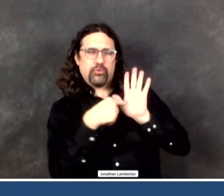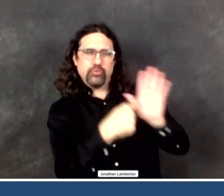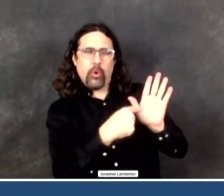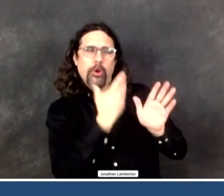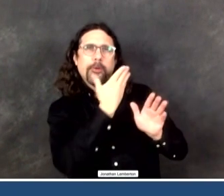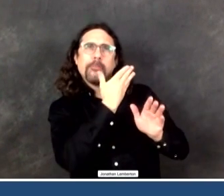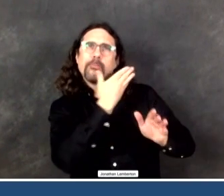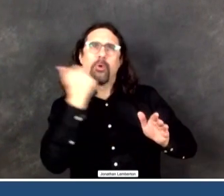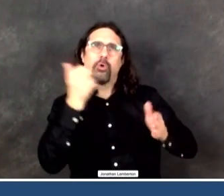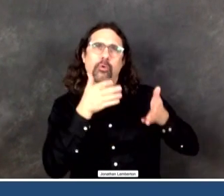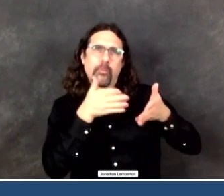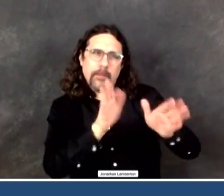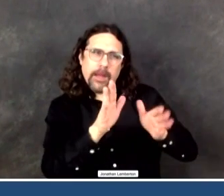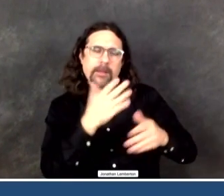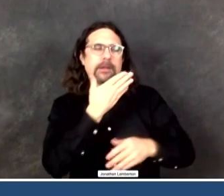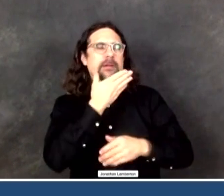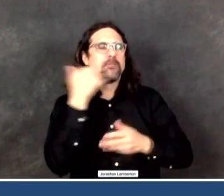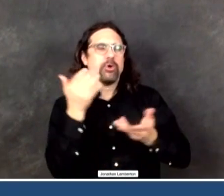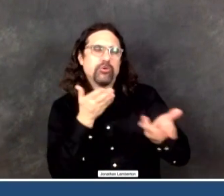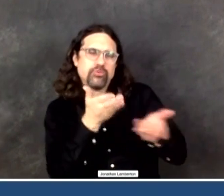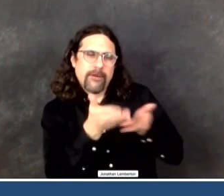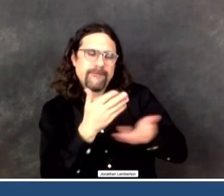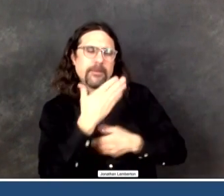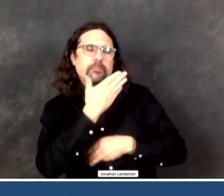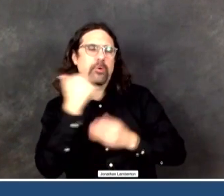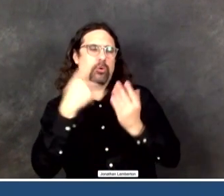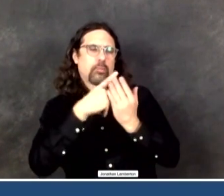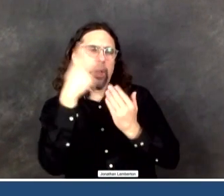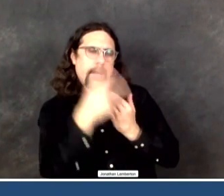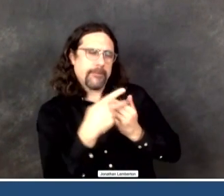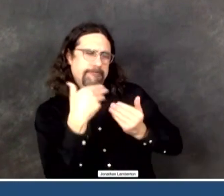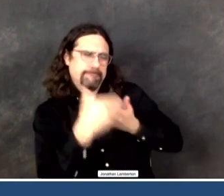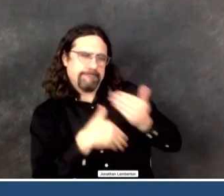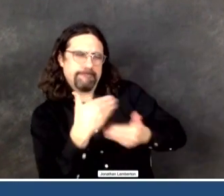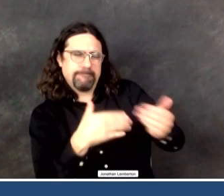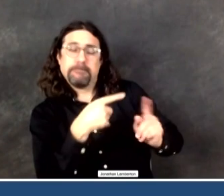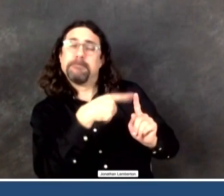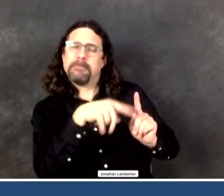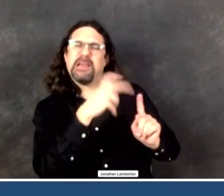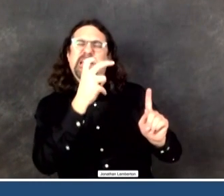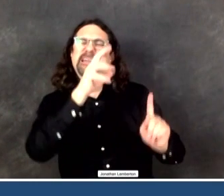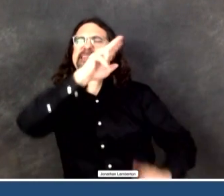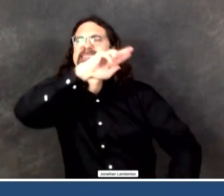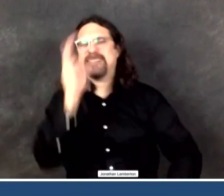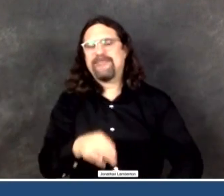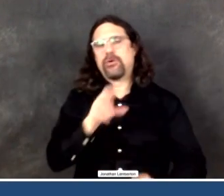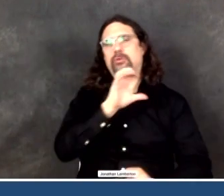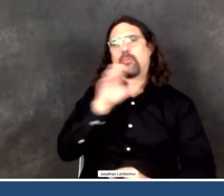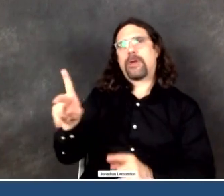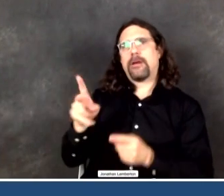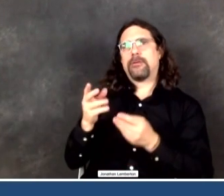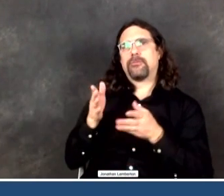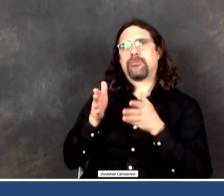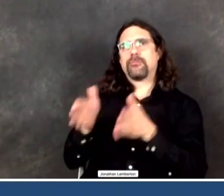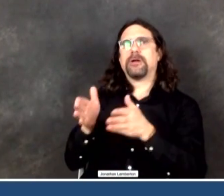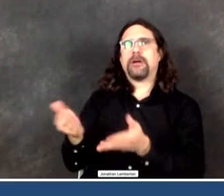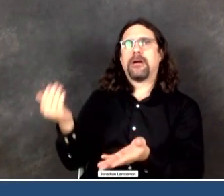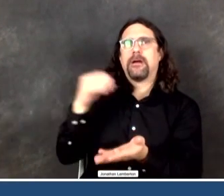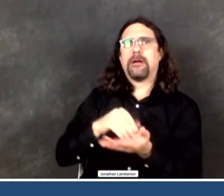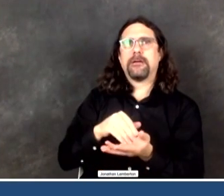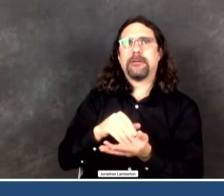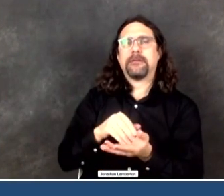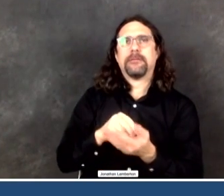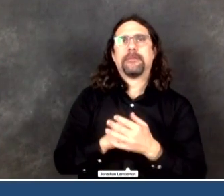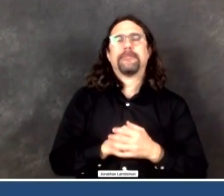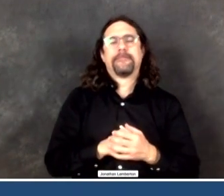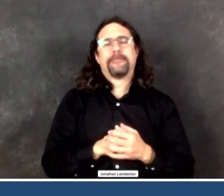workers, continue to do their work while being safe. And we're going to work hard to get more and more people off the streets into shelter, particularly those